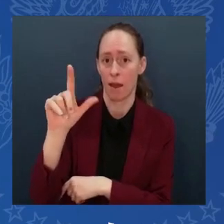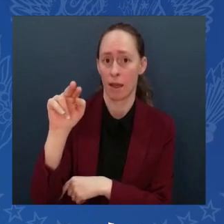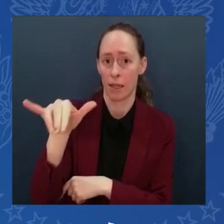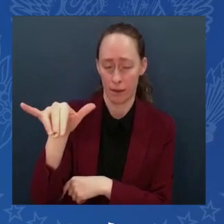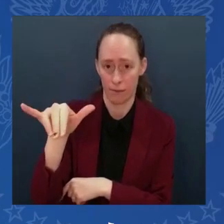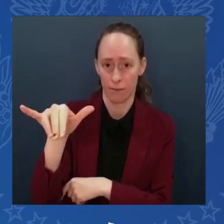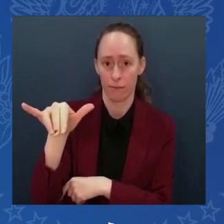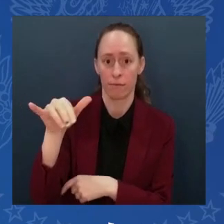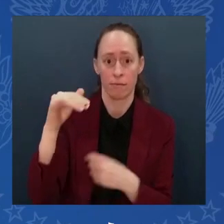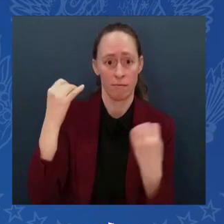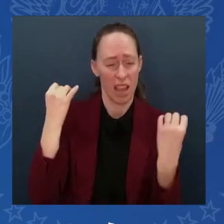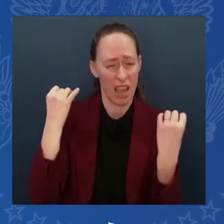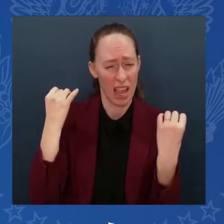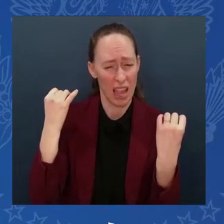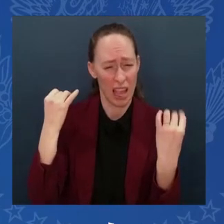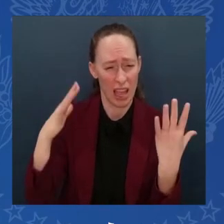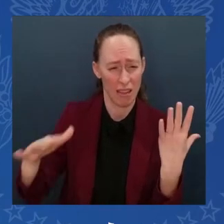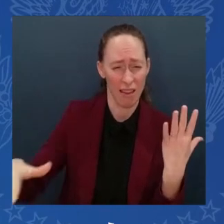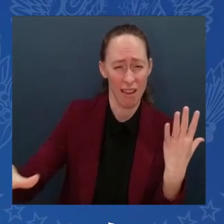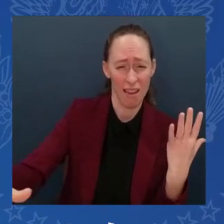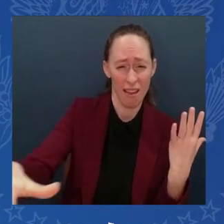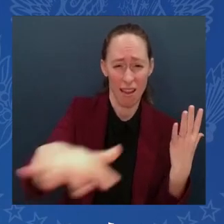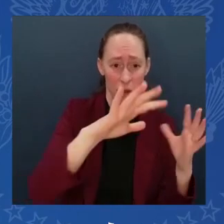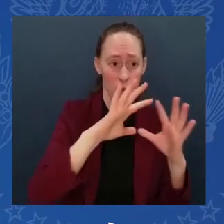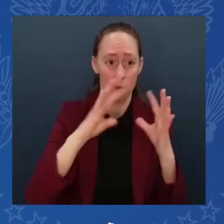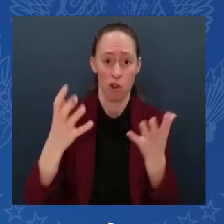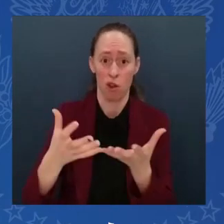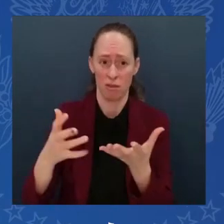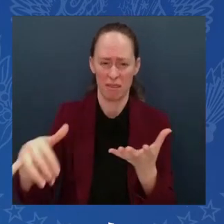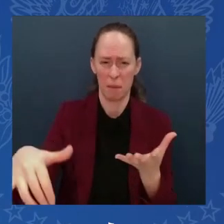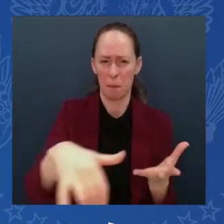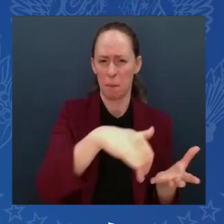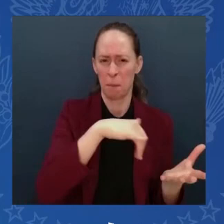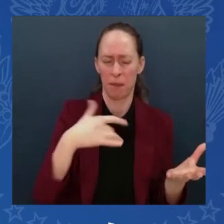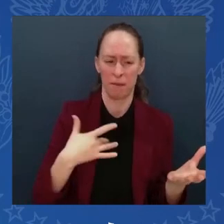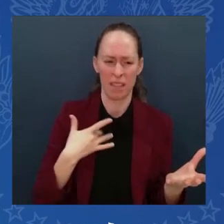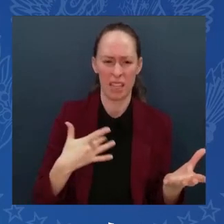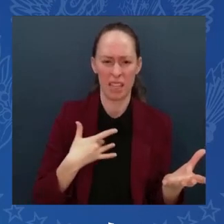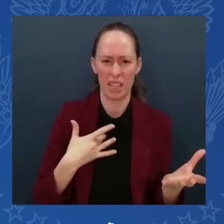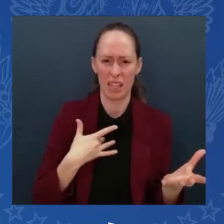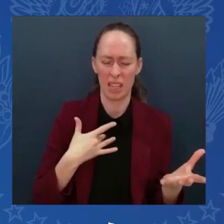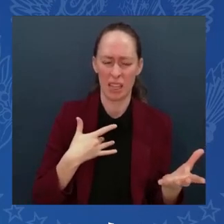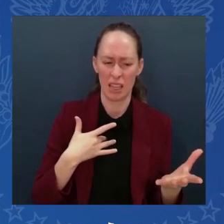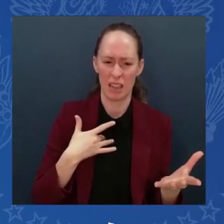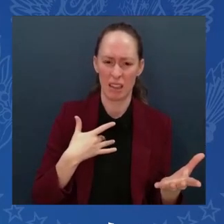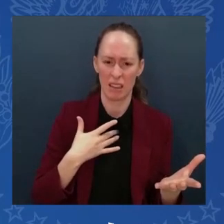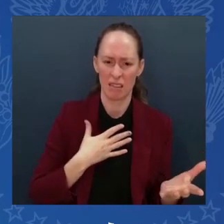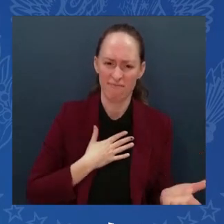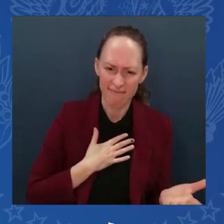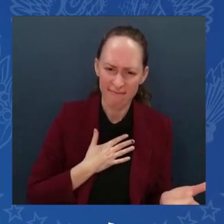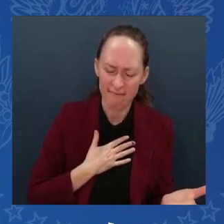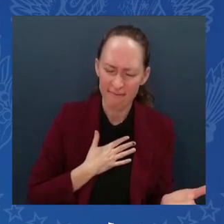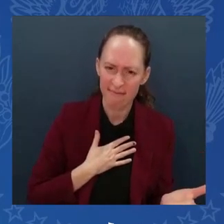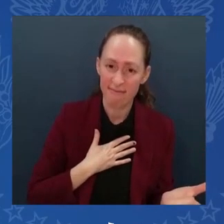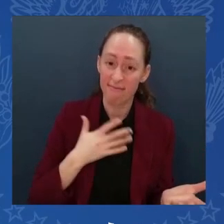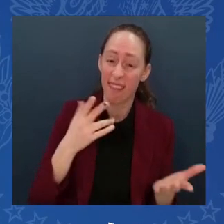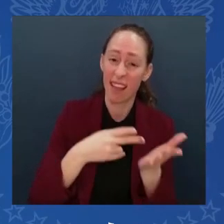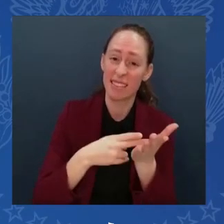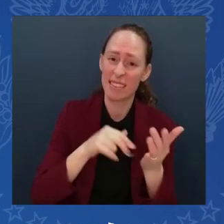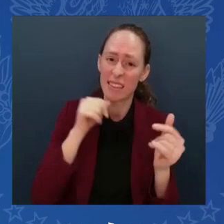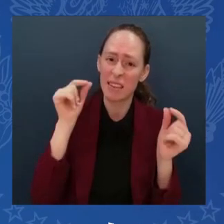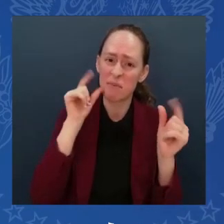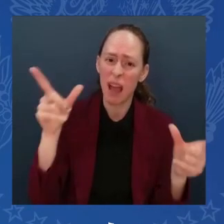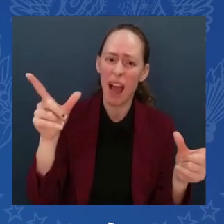literally both not surprised and outraged by the news. Reported death of Aleksey Navalny.